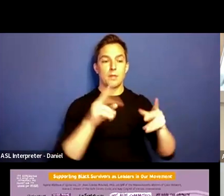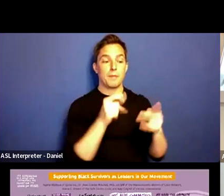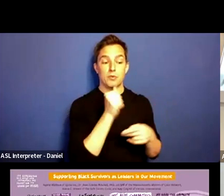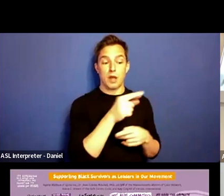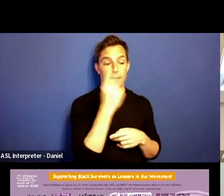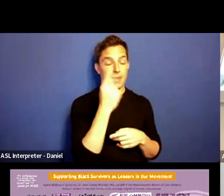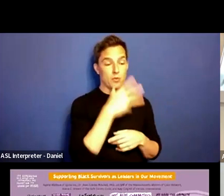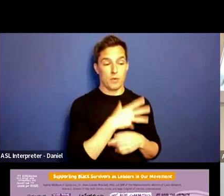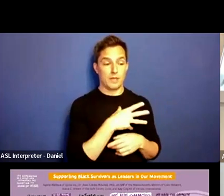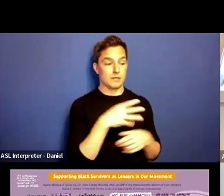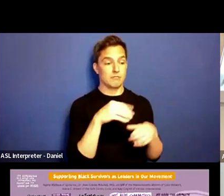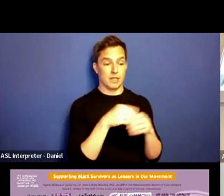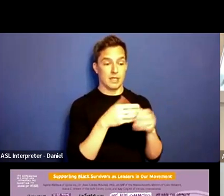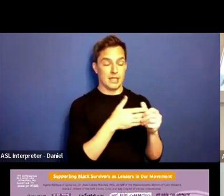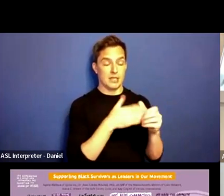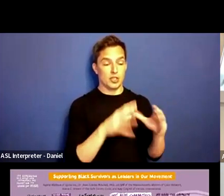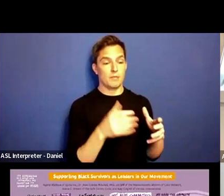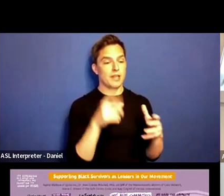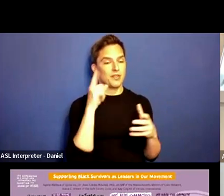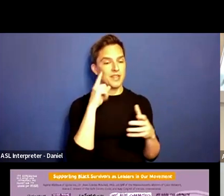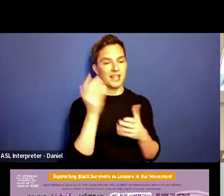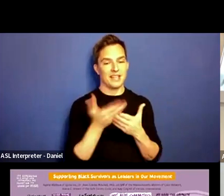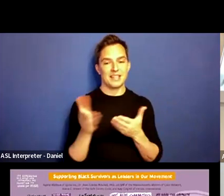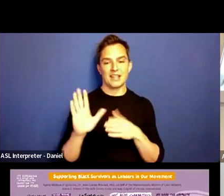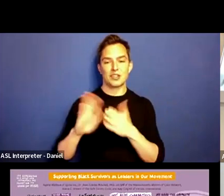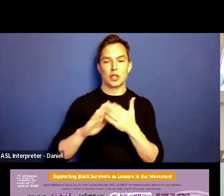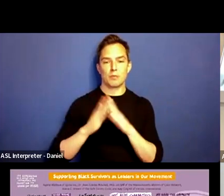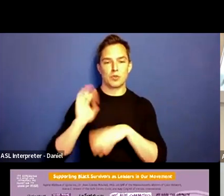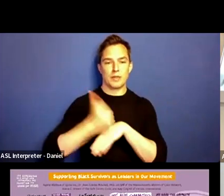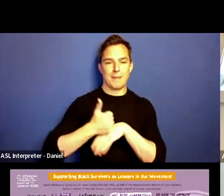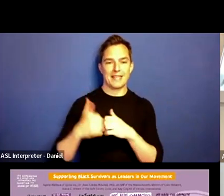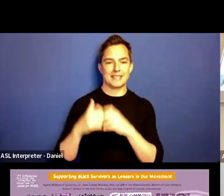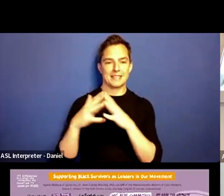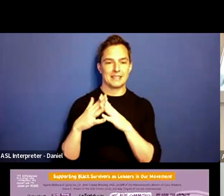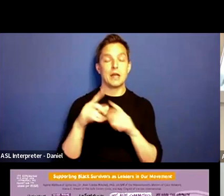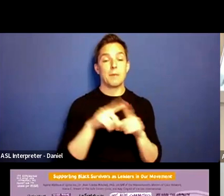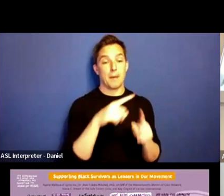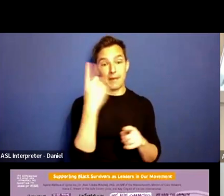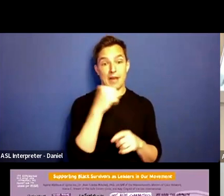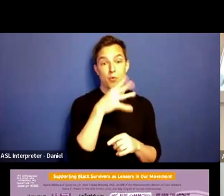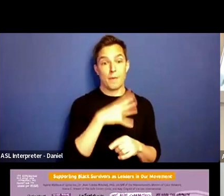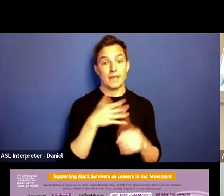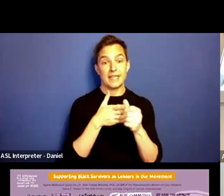leadership do not think of things as community-based, but Black women leaders do.